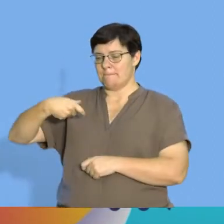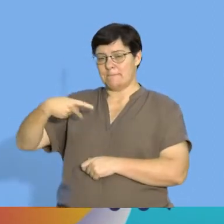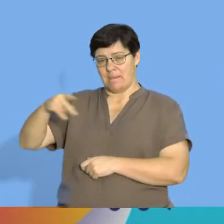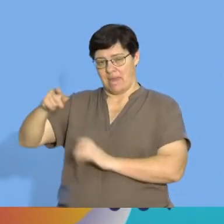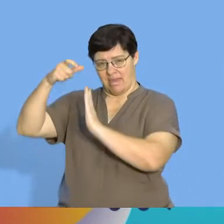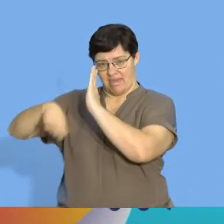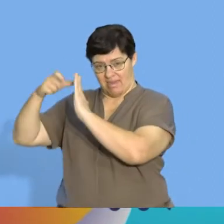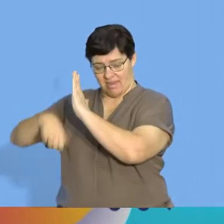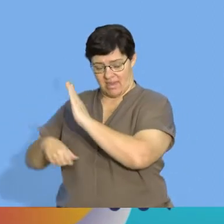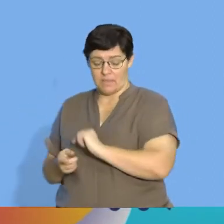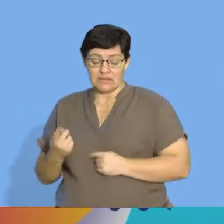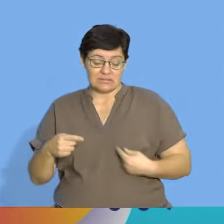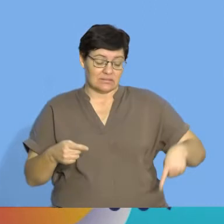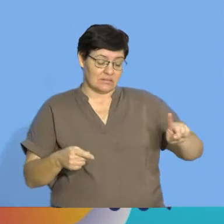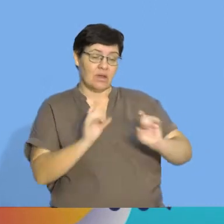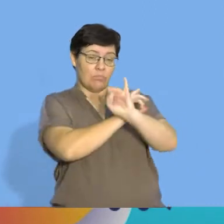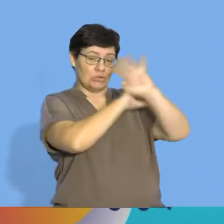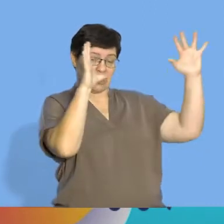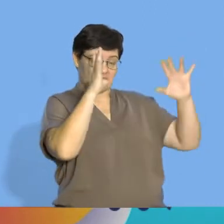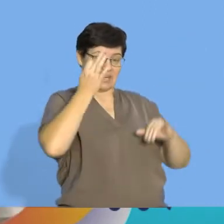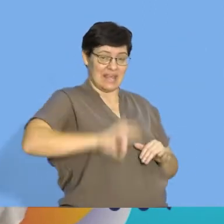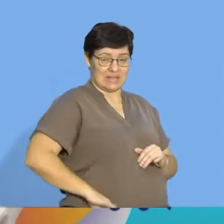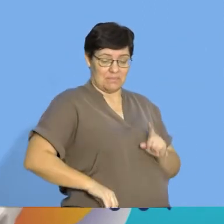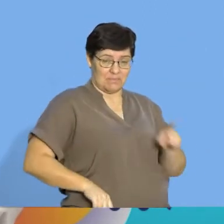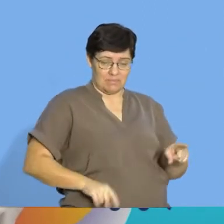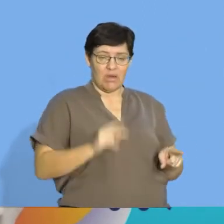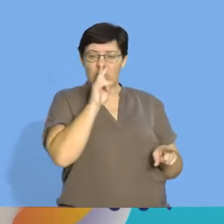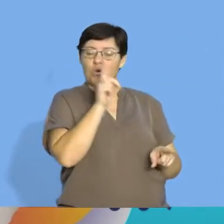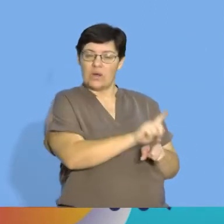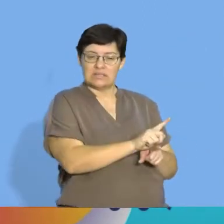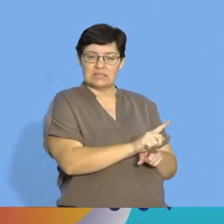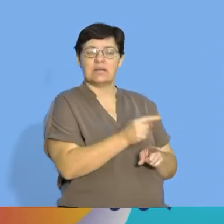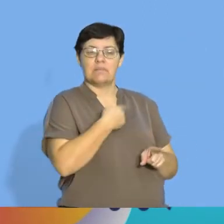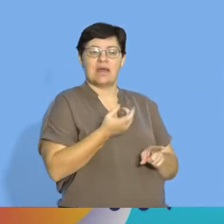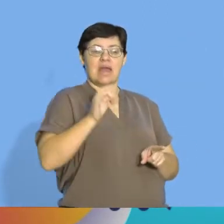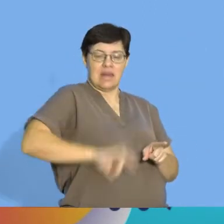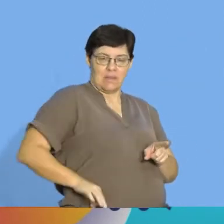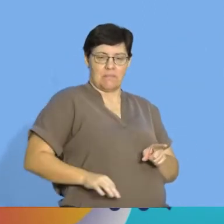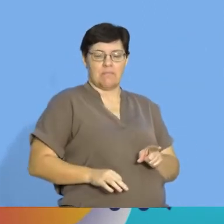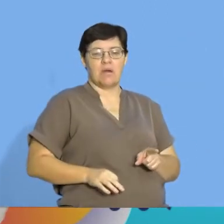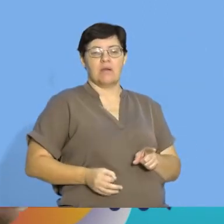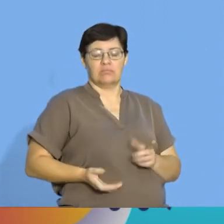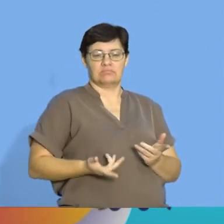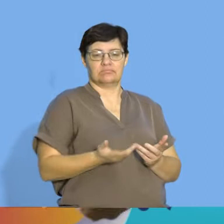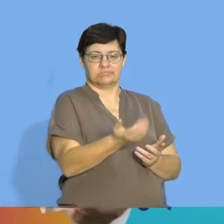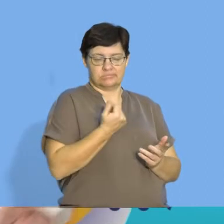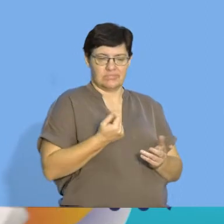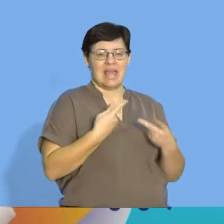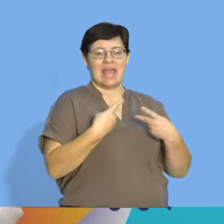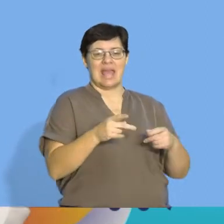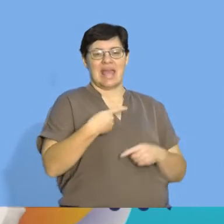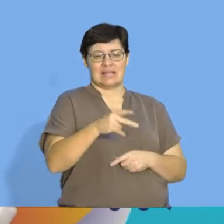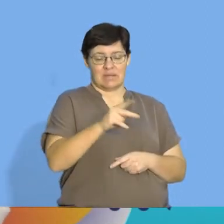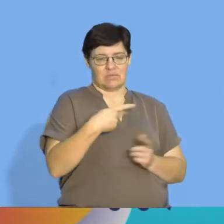and actual payments, whereas your projected income statement, you look at incomes that you have earned